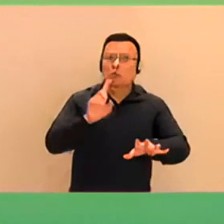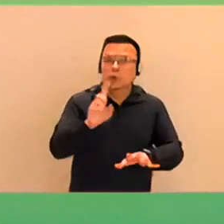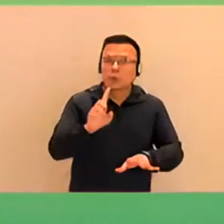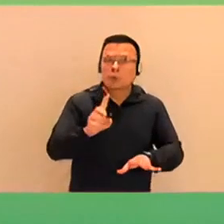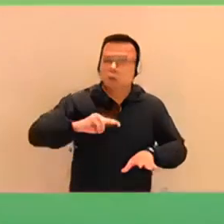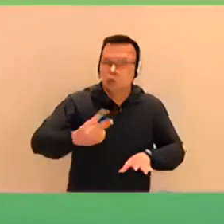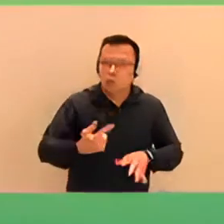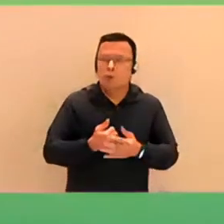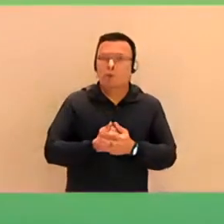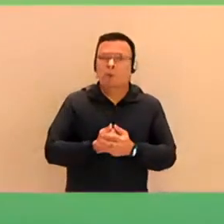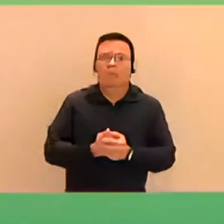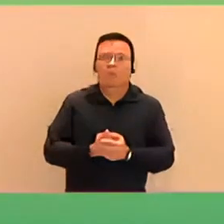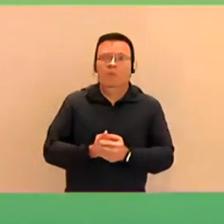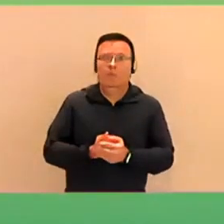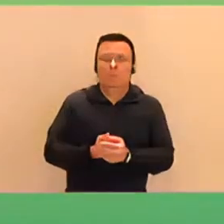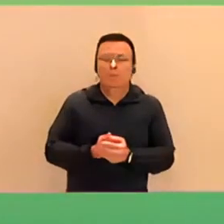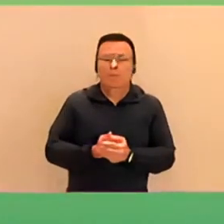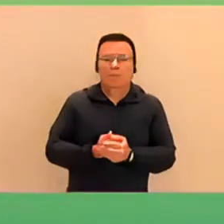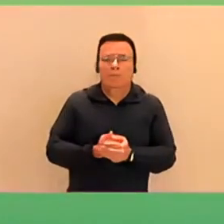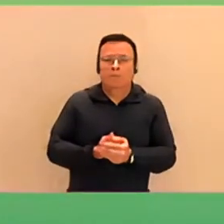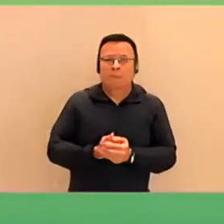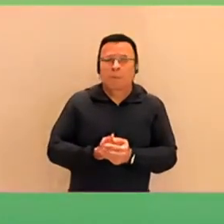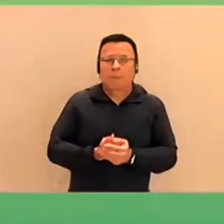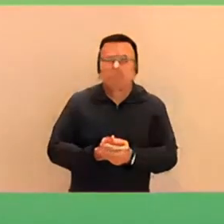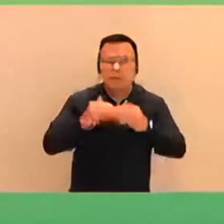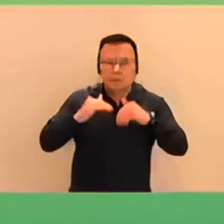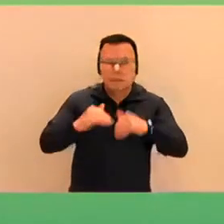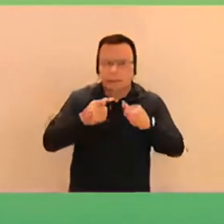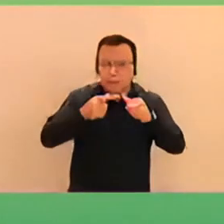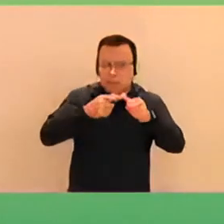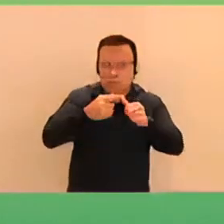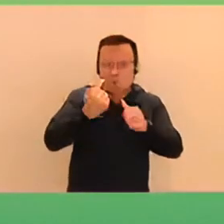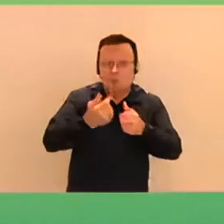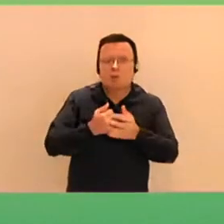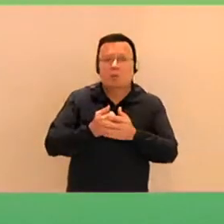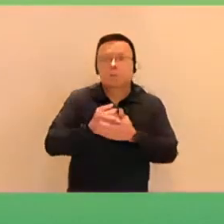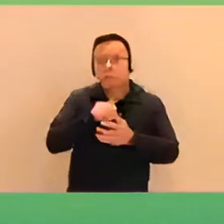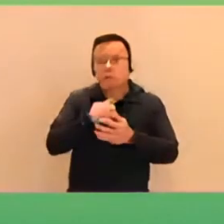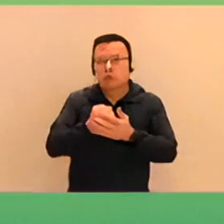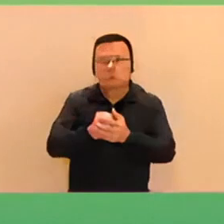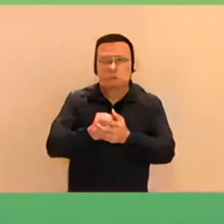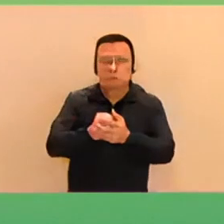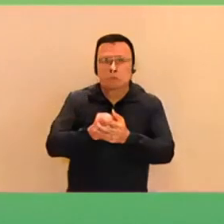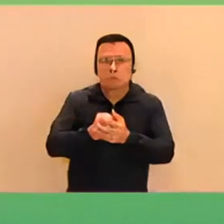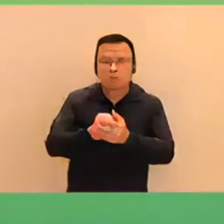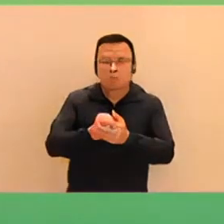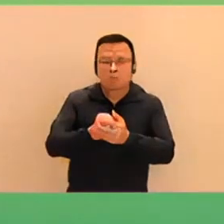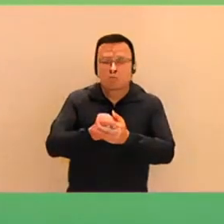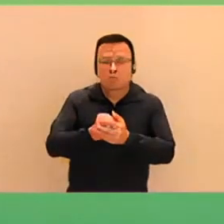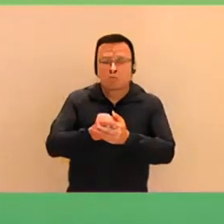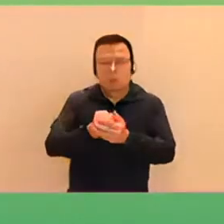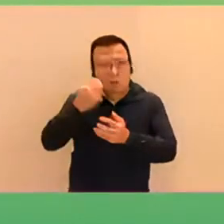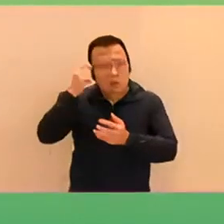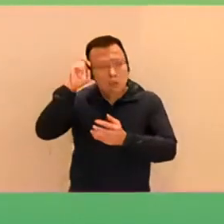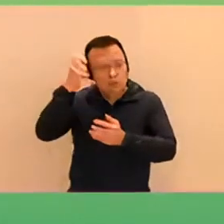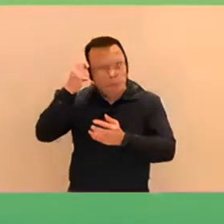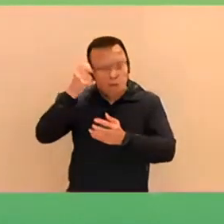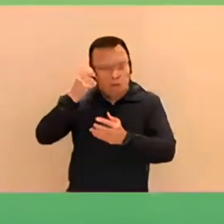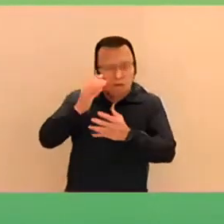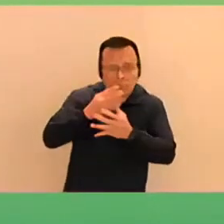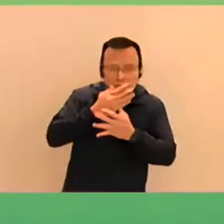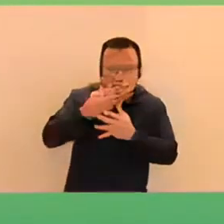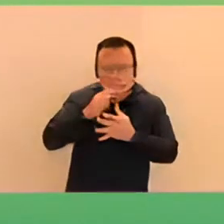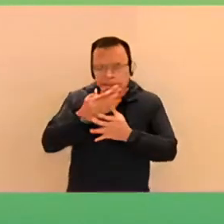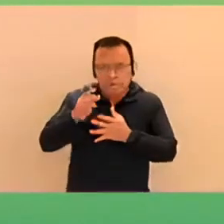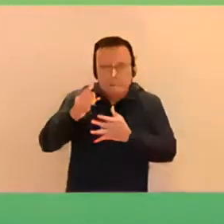brothers. You have a retrocommissioning first and try to make system working or perform as better as you want, and